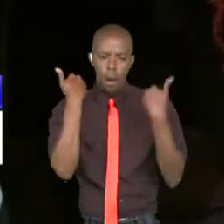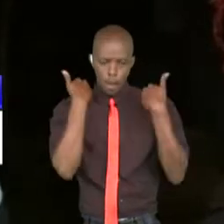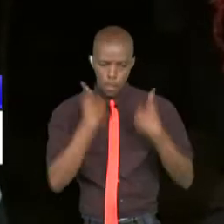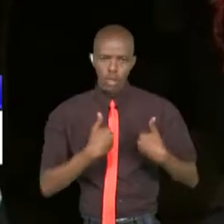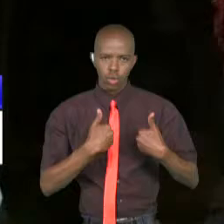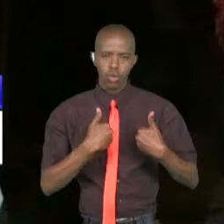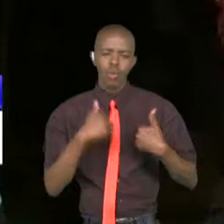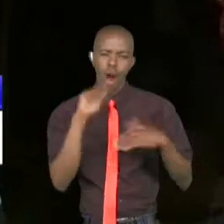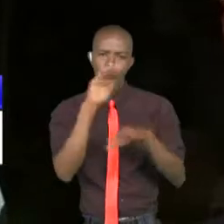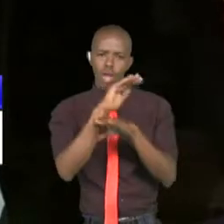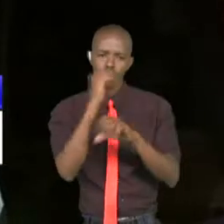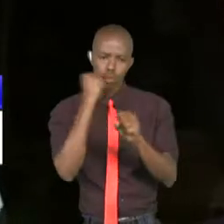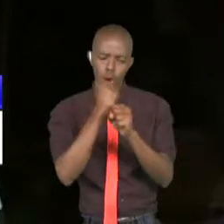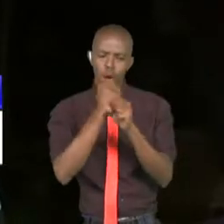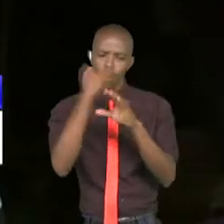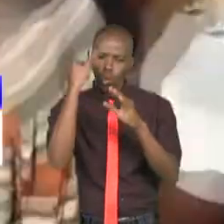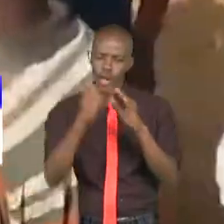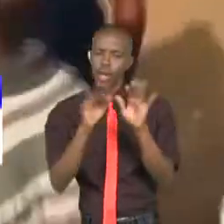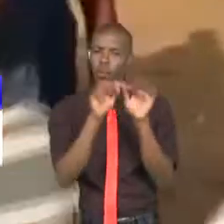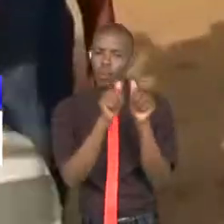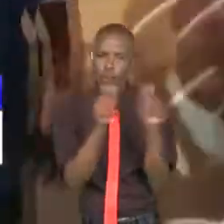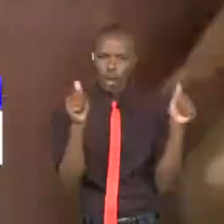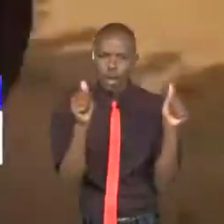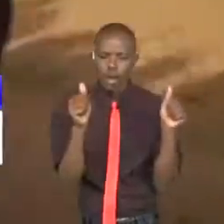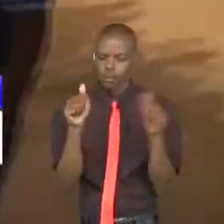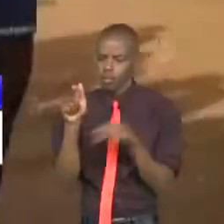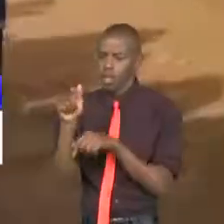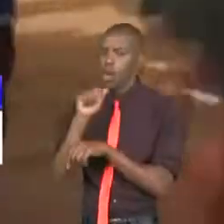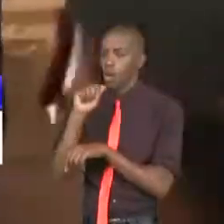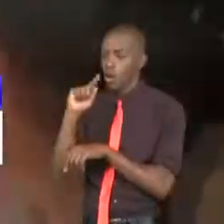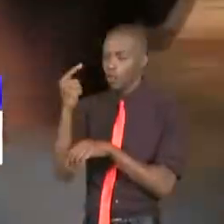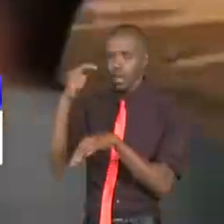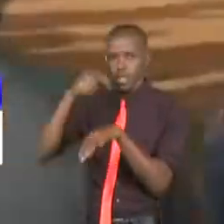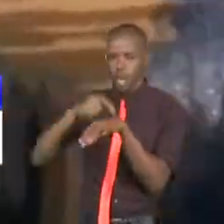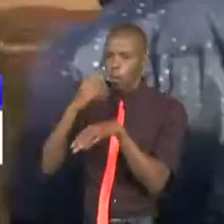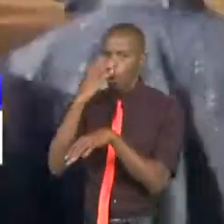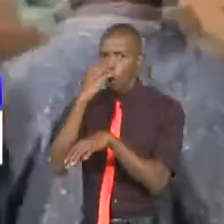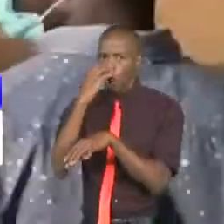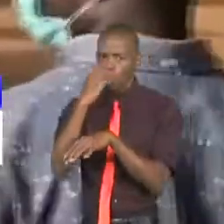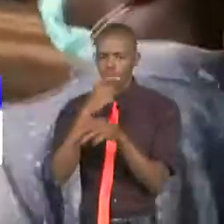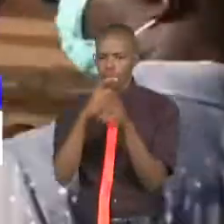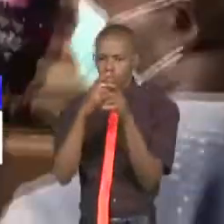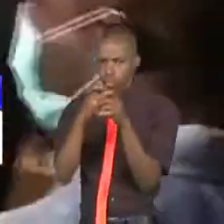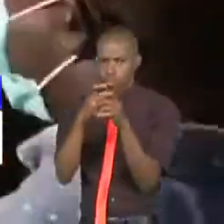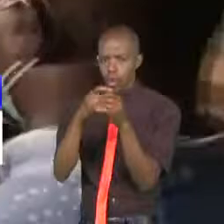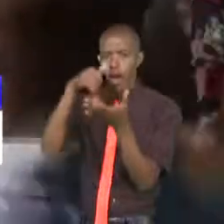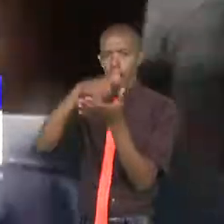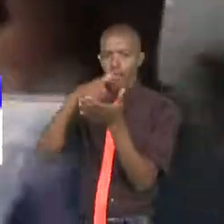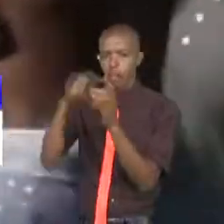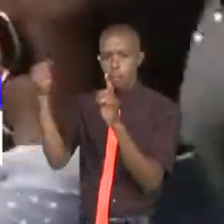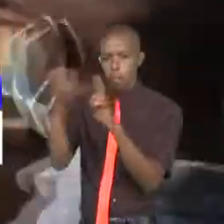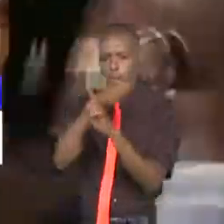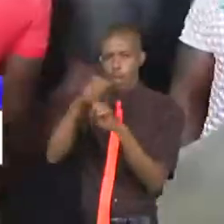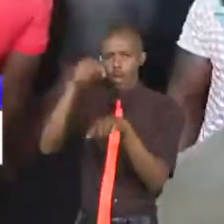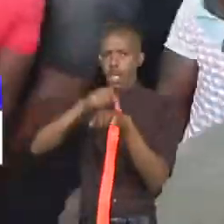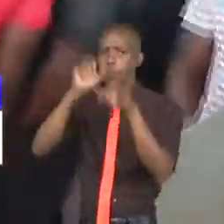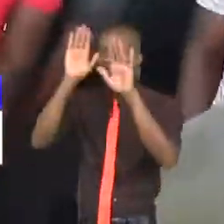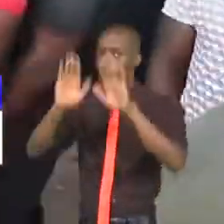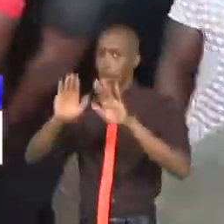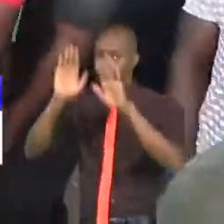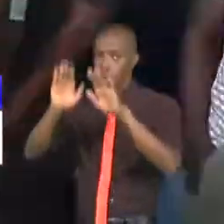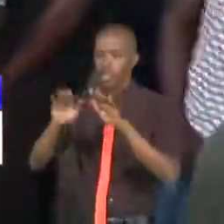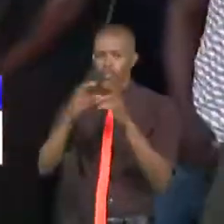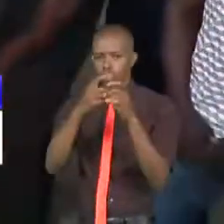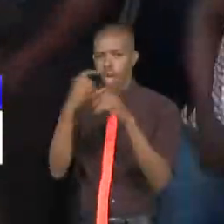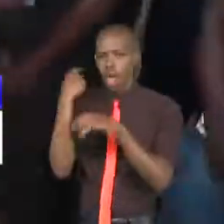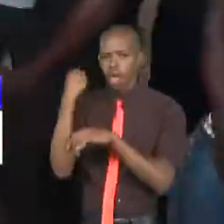na niifanye na niimalize vizuri. This is not the first time ODM has been accused of violence during the campaigns, as they were